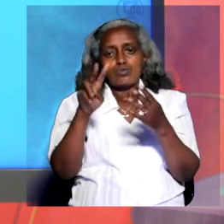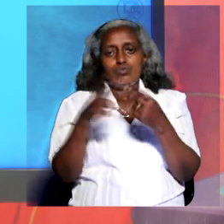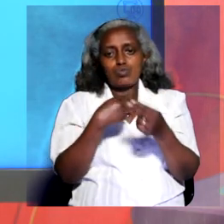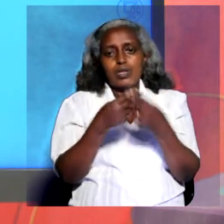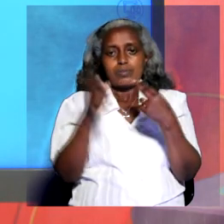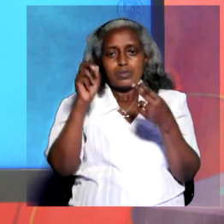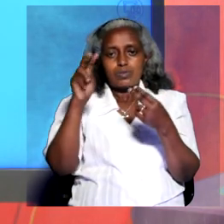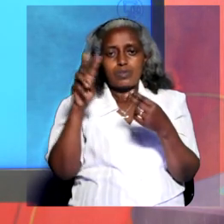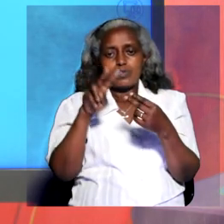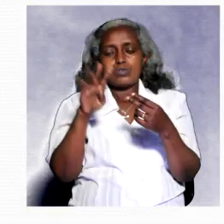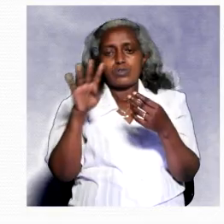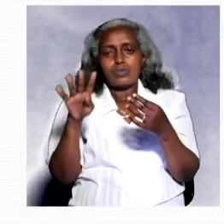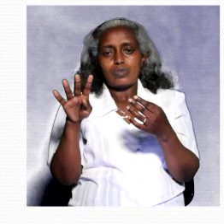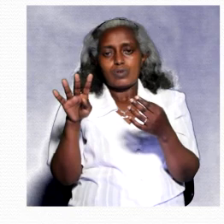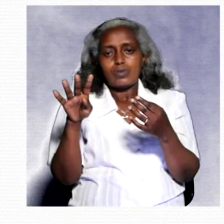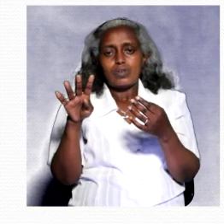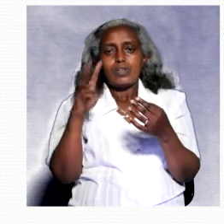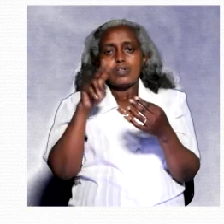times